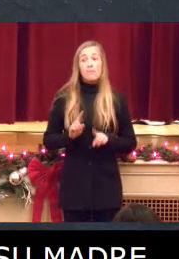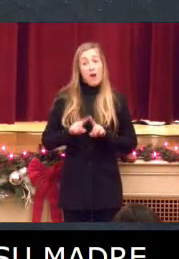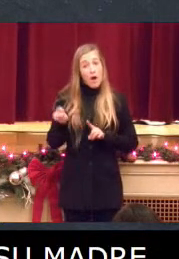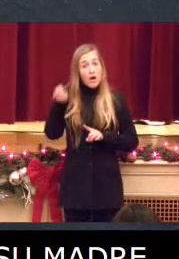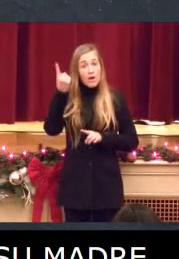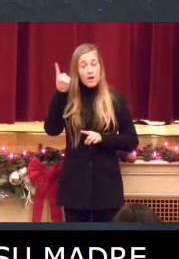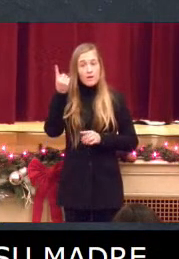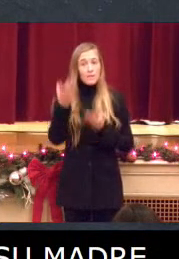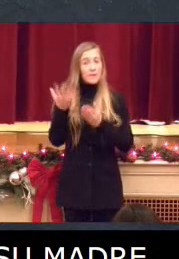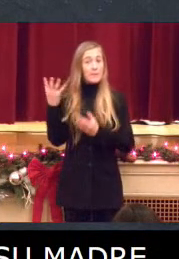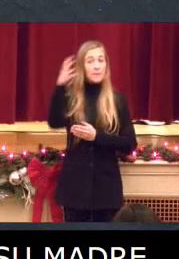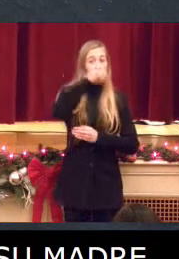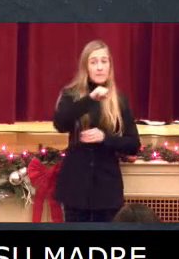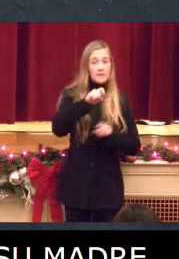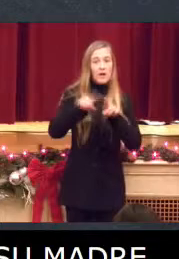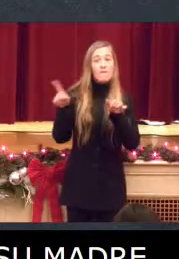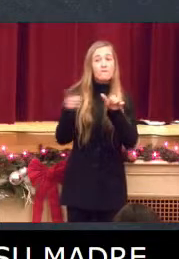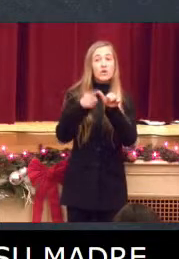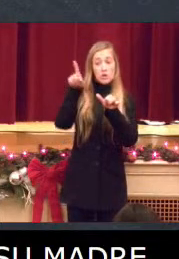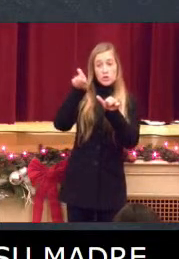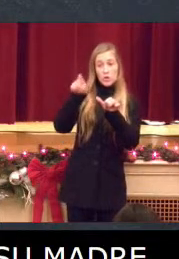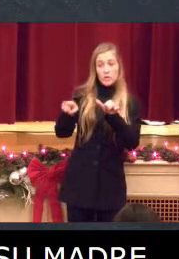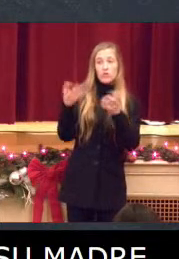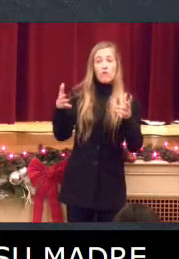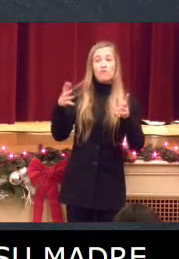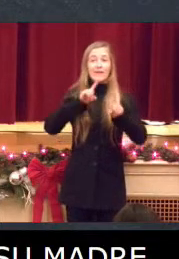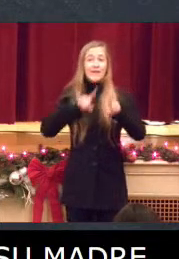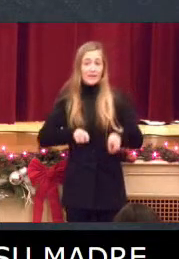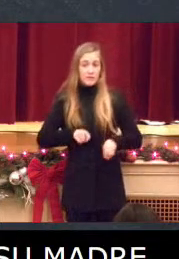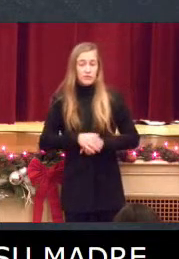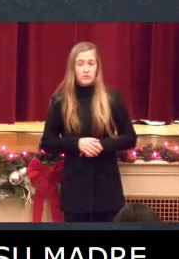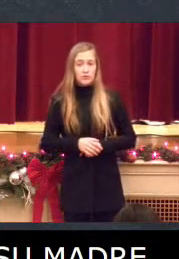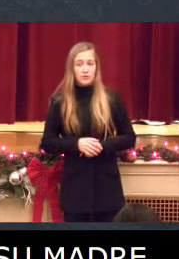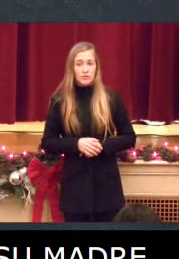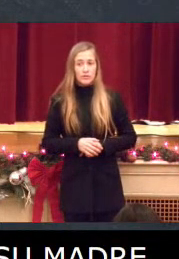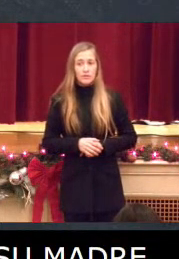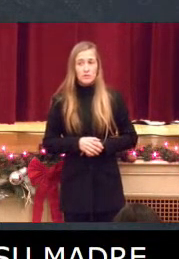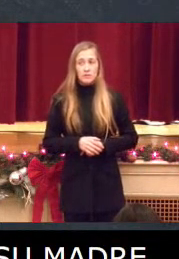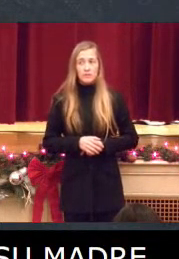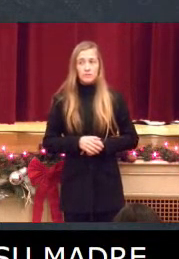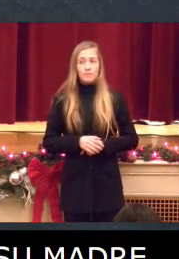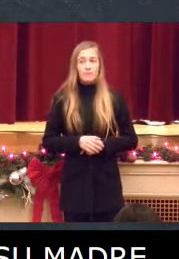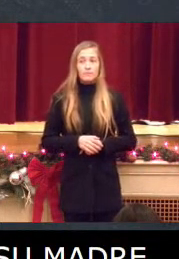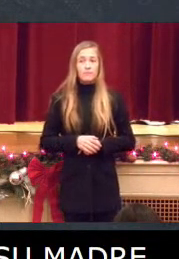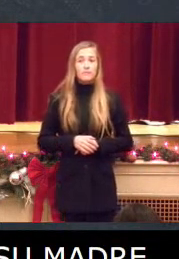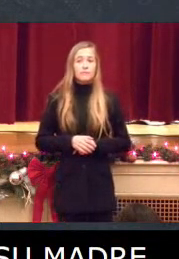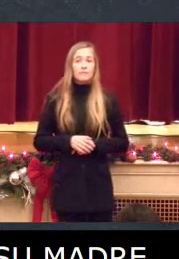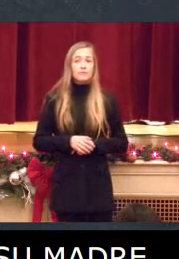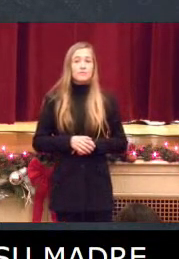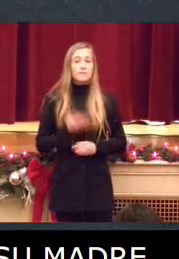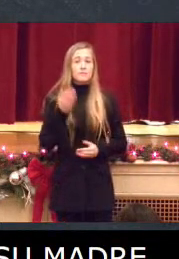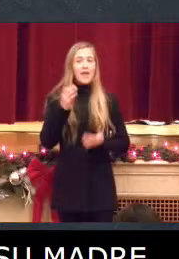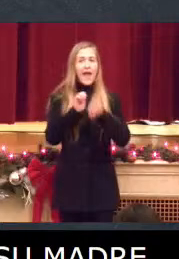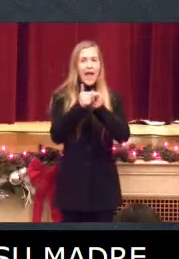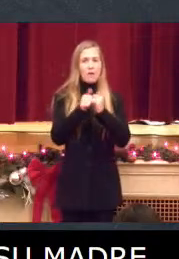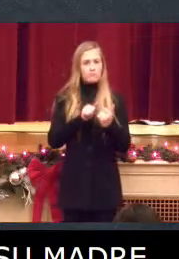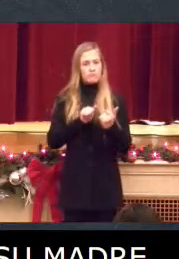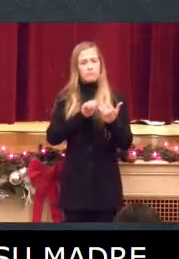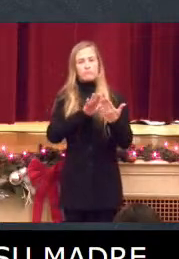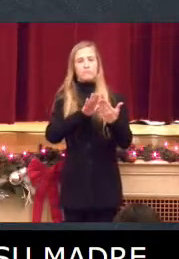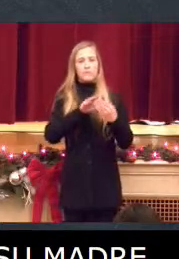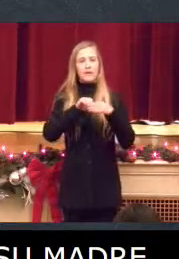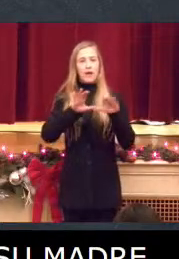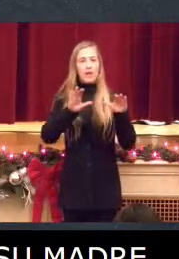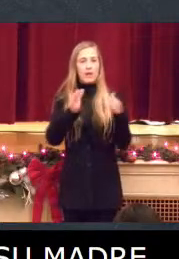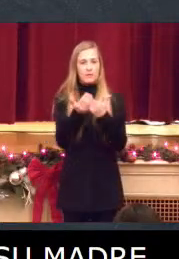have missed it, but it was the first question that we got right off the top is how to deal with that in classrooms. We're just not going to be